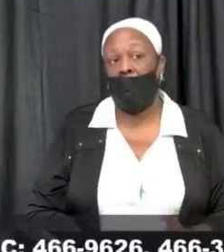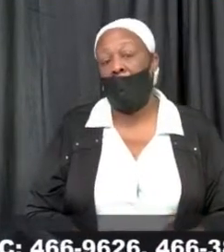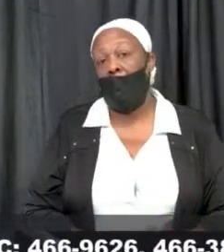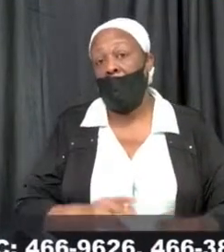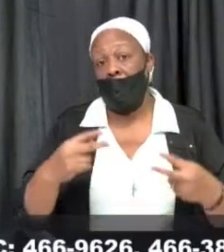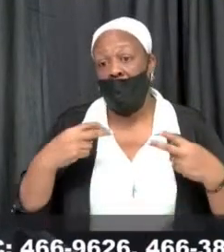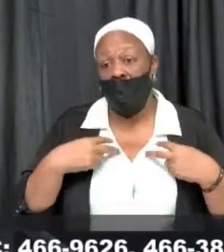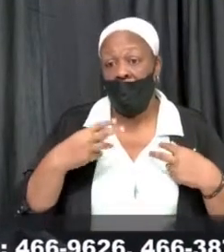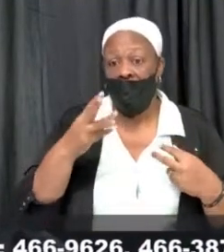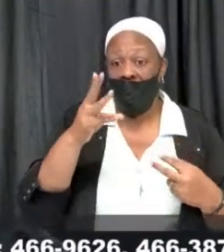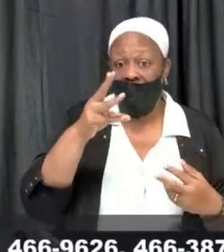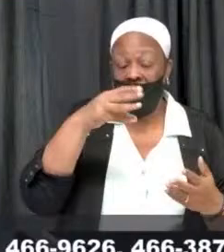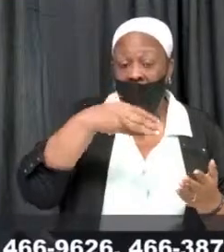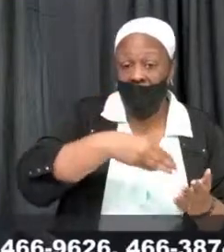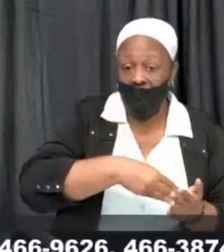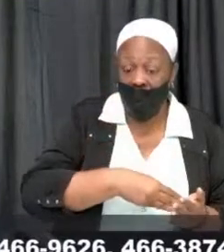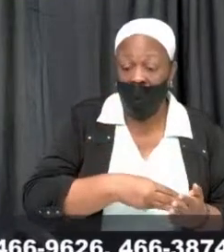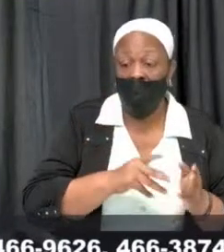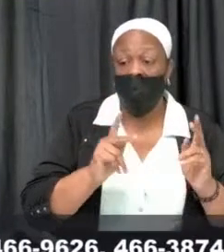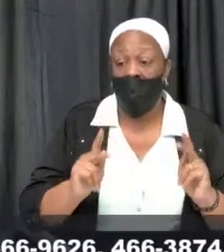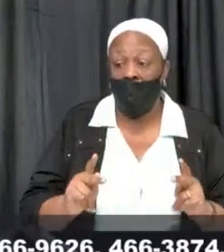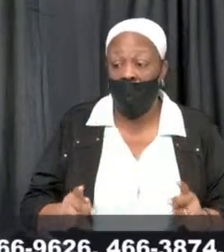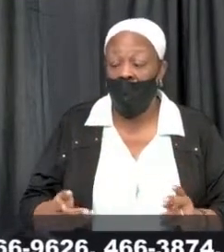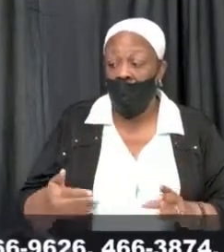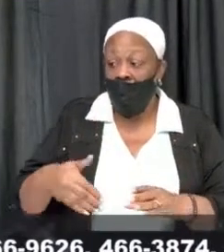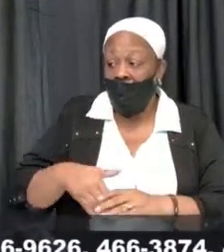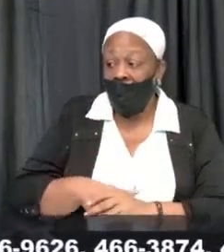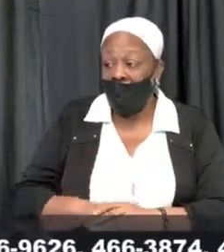private homes, and a total of